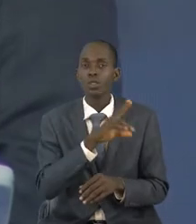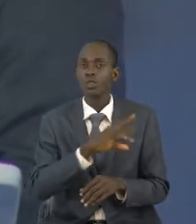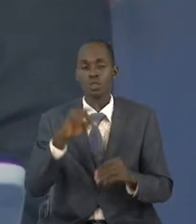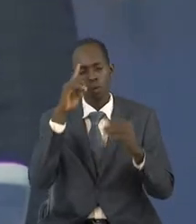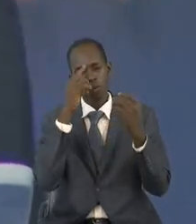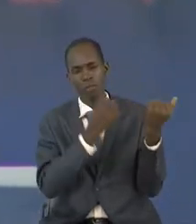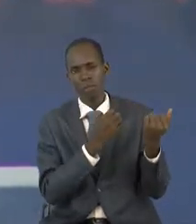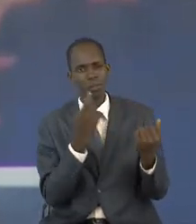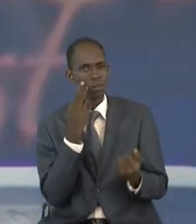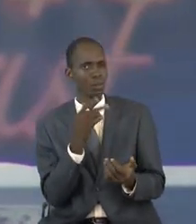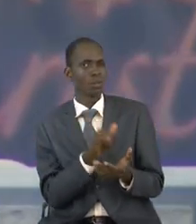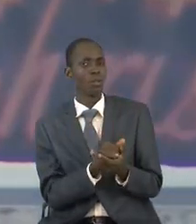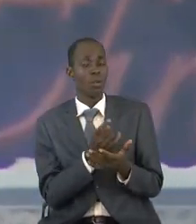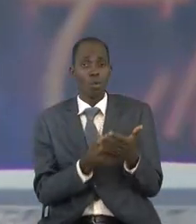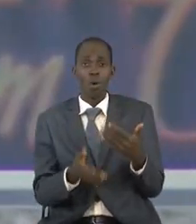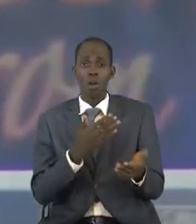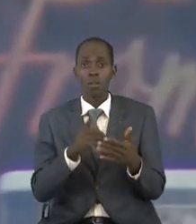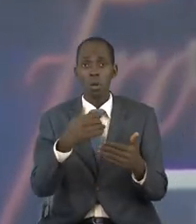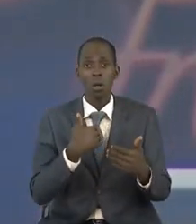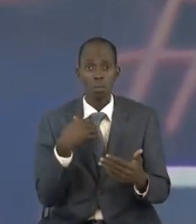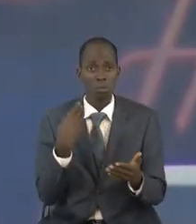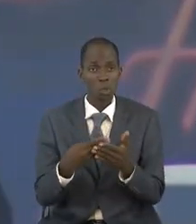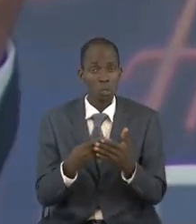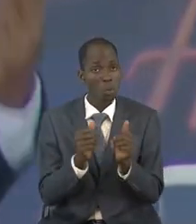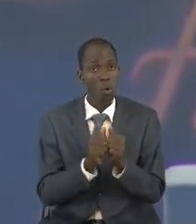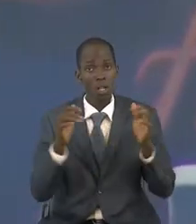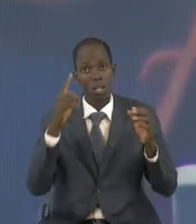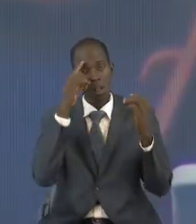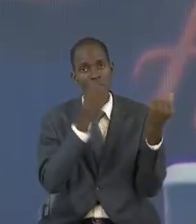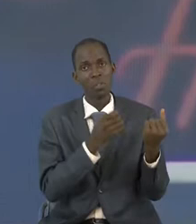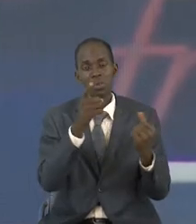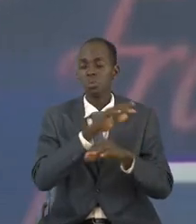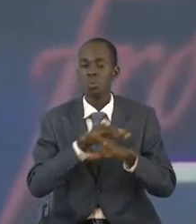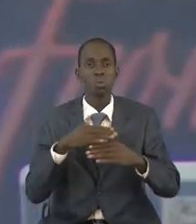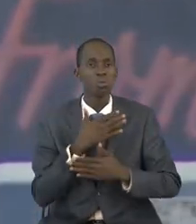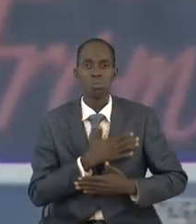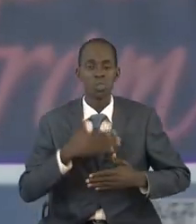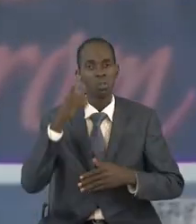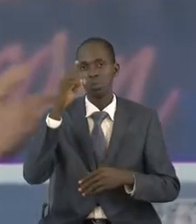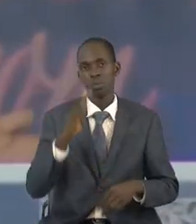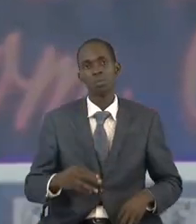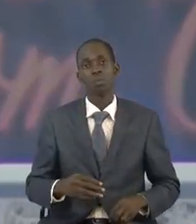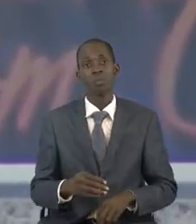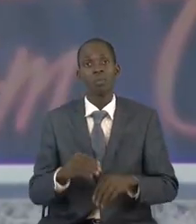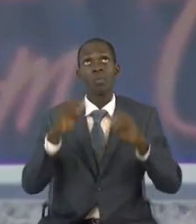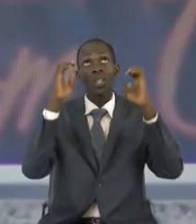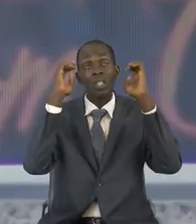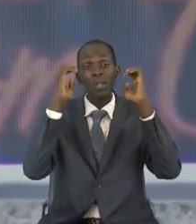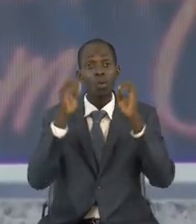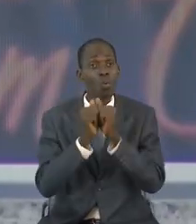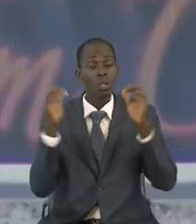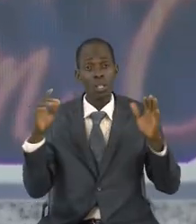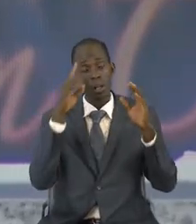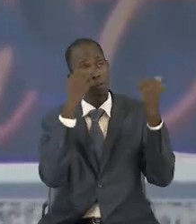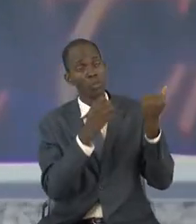that. Whatever you have, money, if you don't have faith, you don't please God. Education, if you don't have faith, you don't